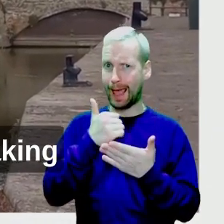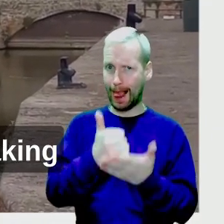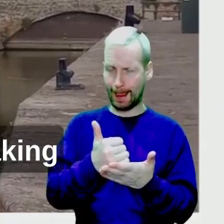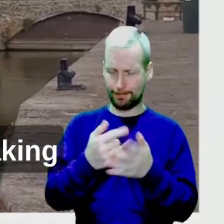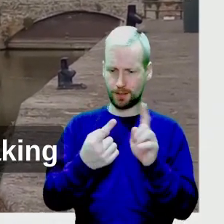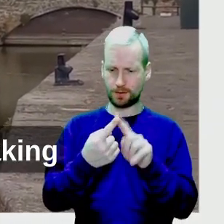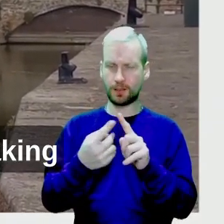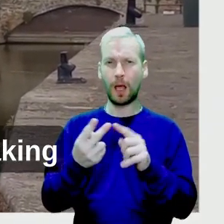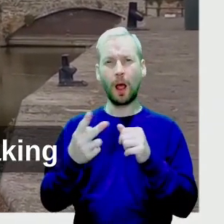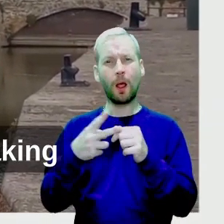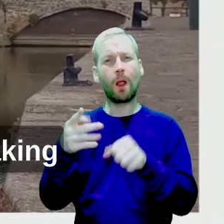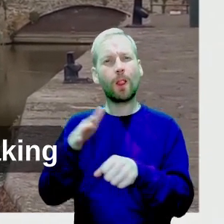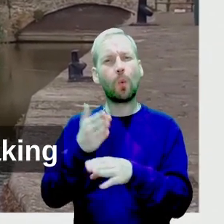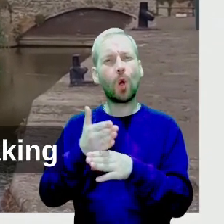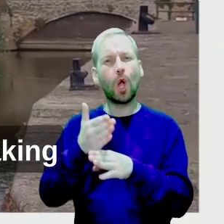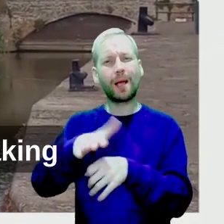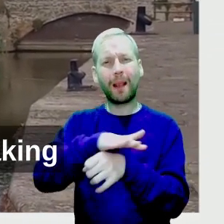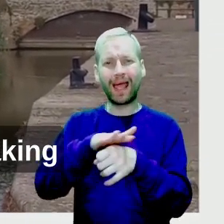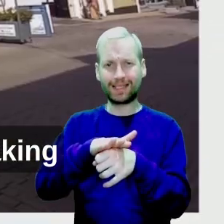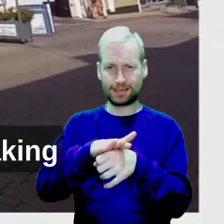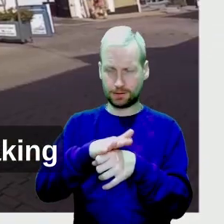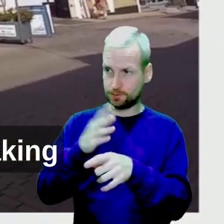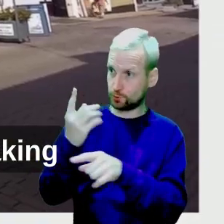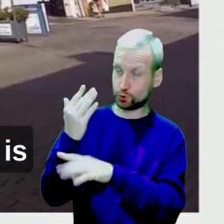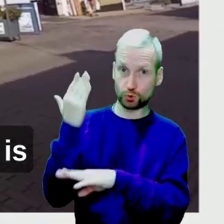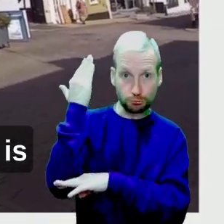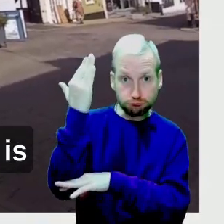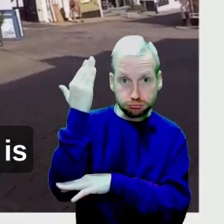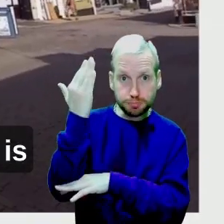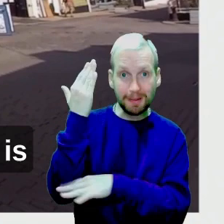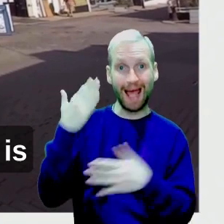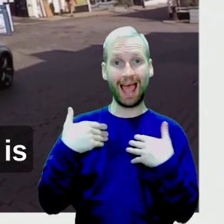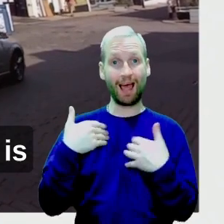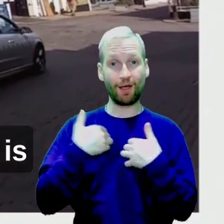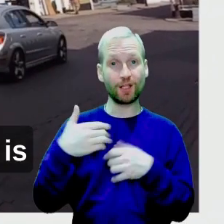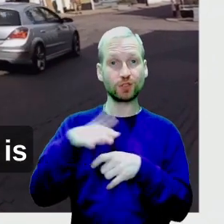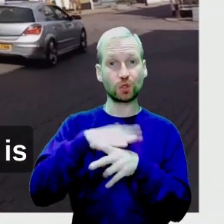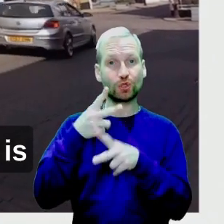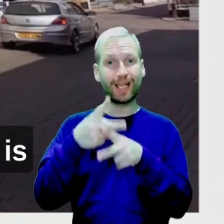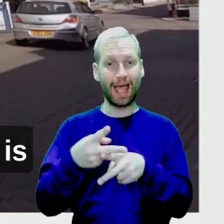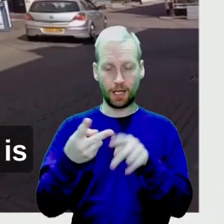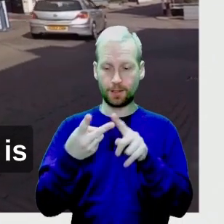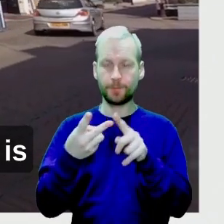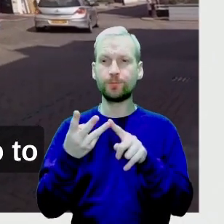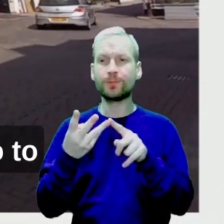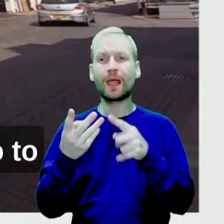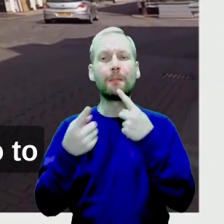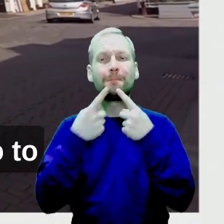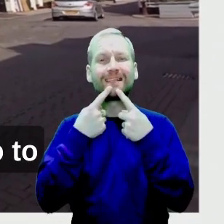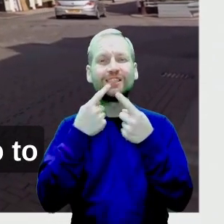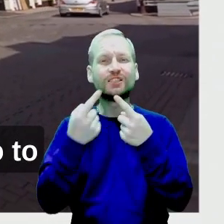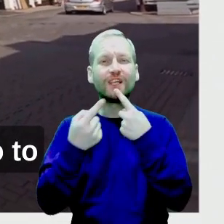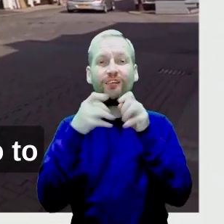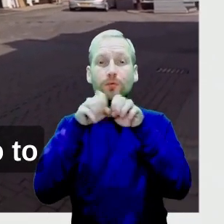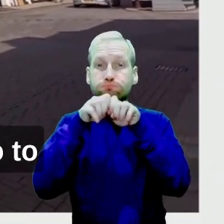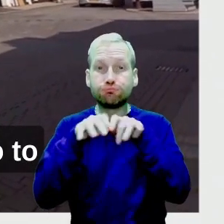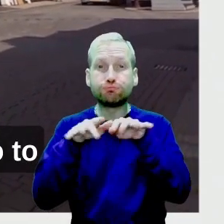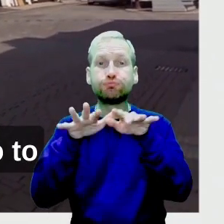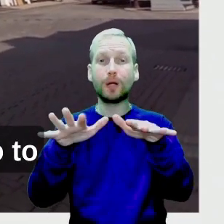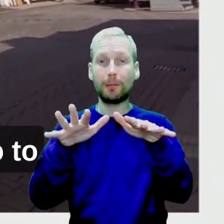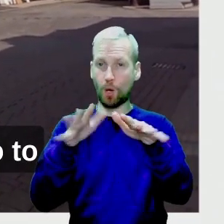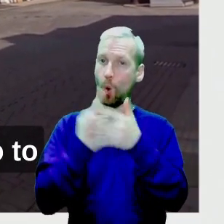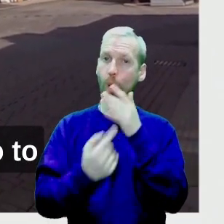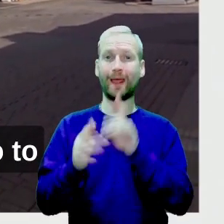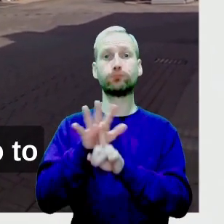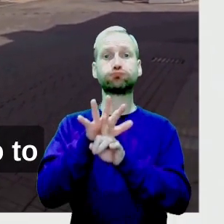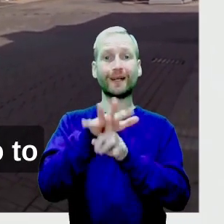in the workplace around health and social care, making sure that messaging from health and social care is consistent and not just about